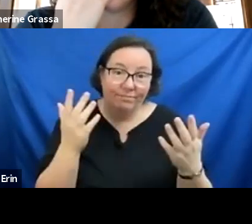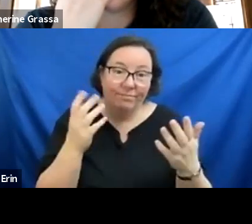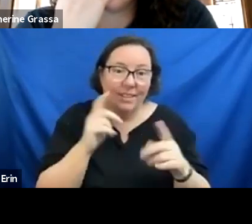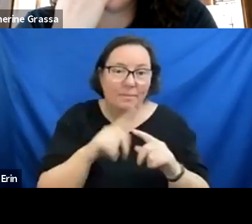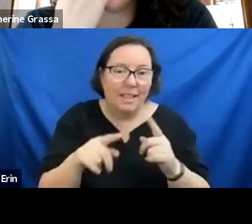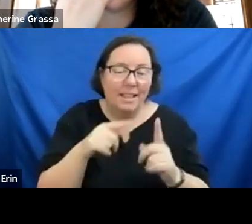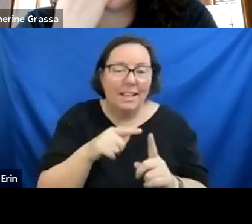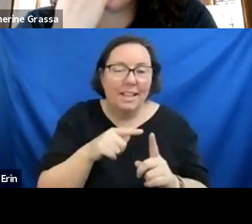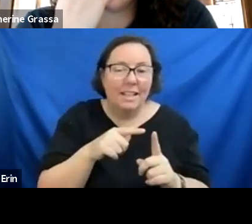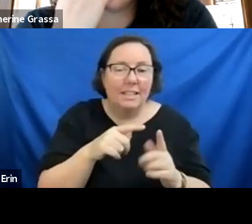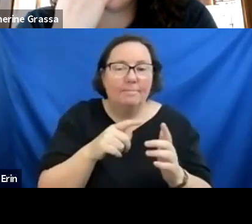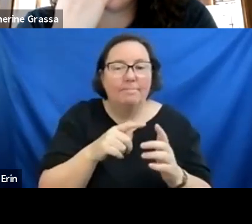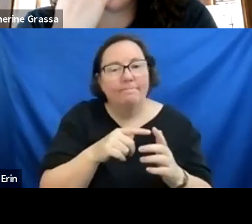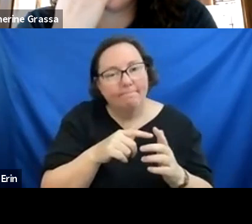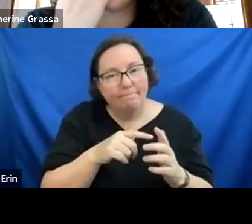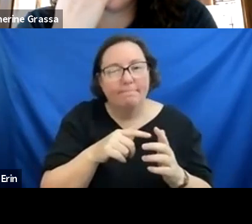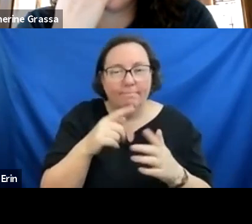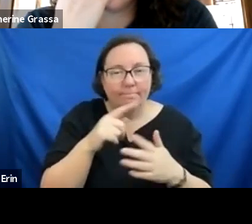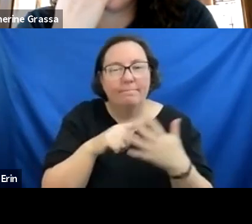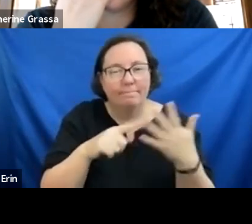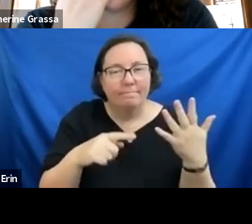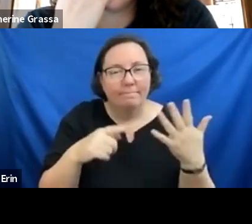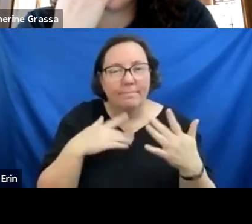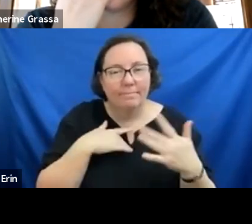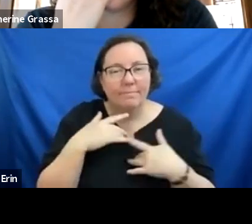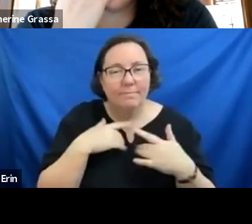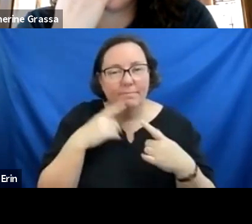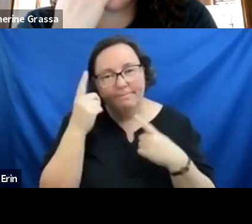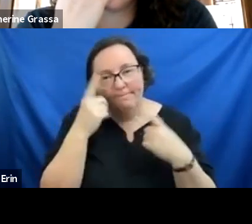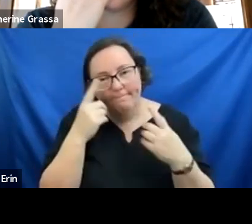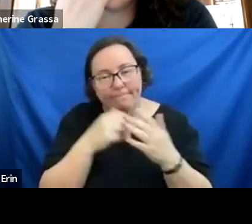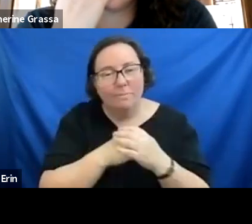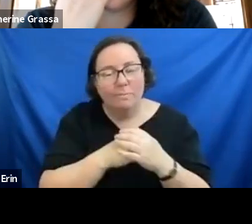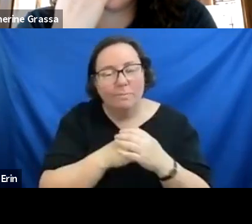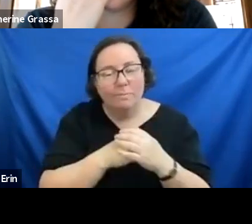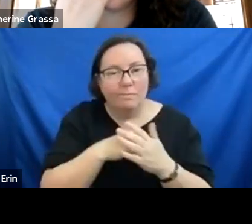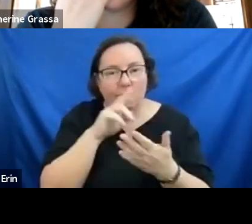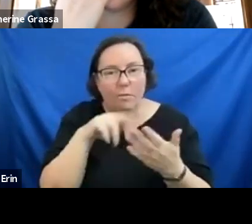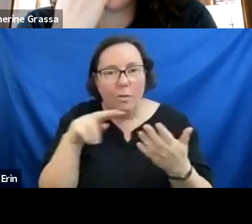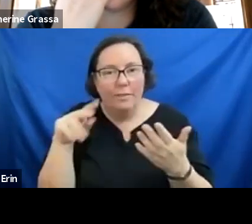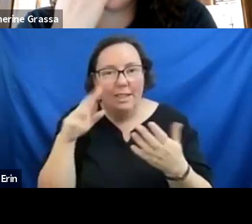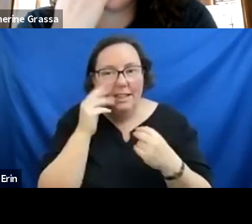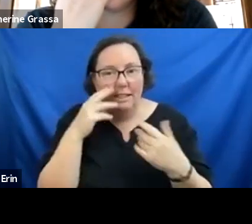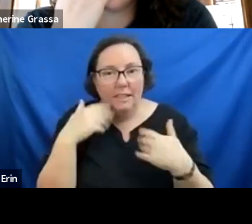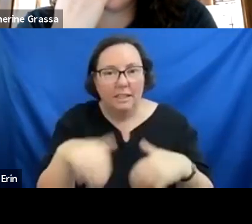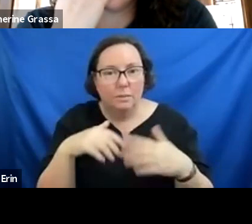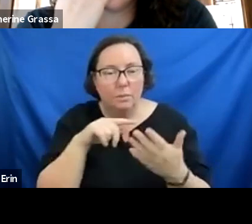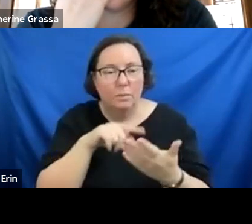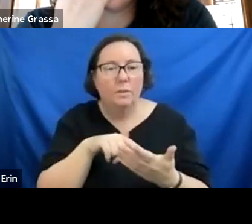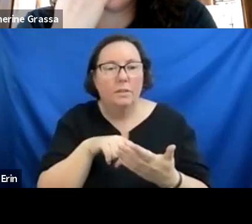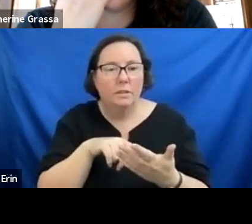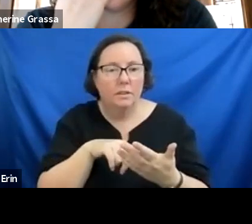So those are the thoughts that go through my mind as I read this data.